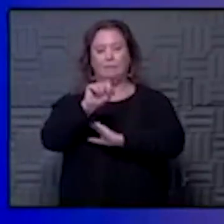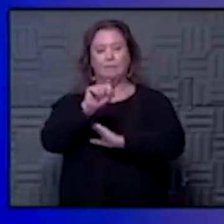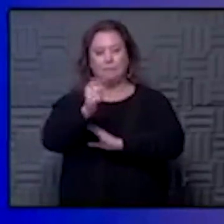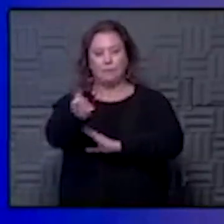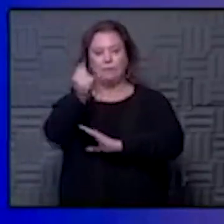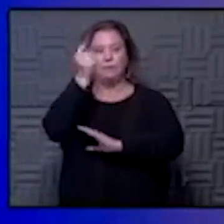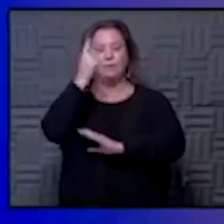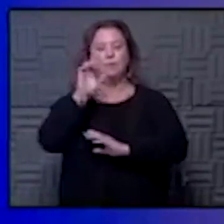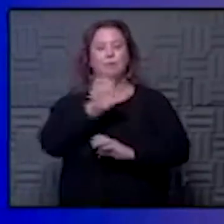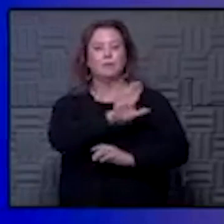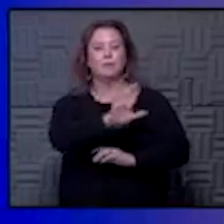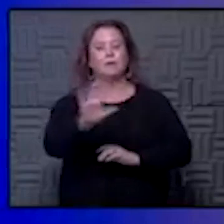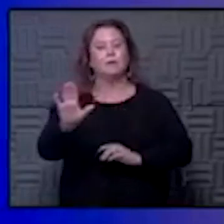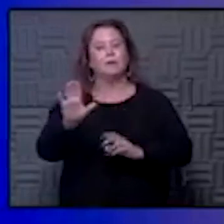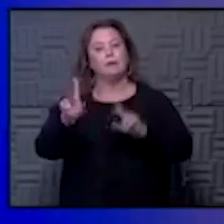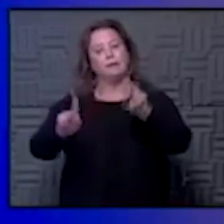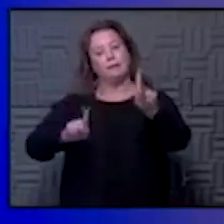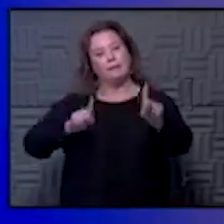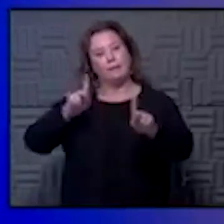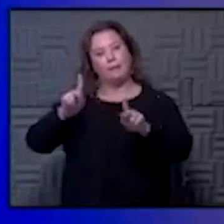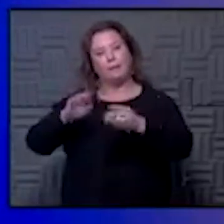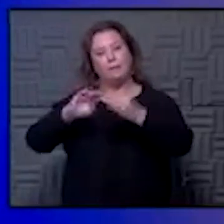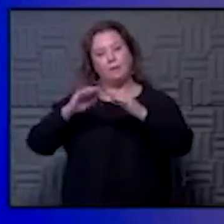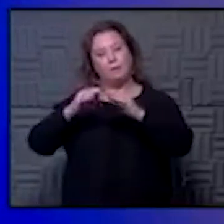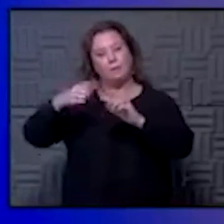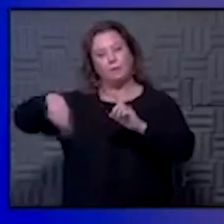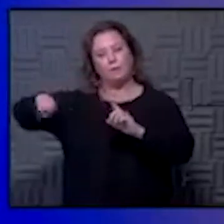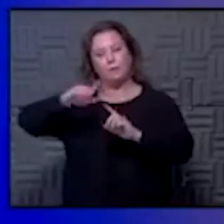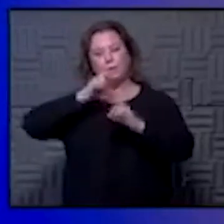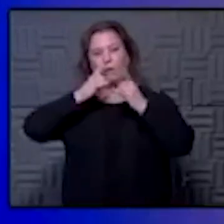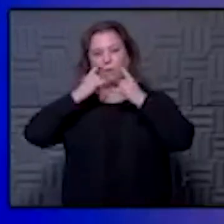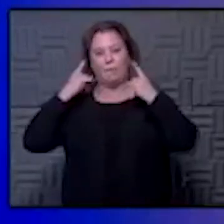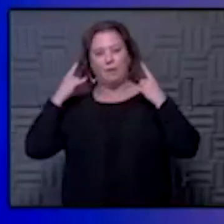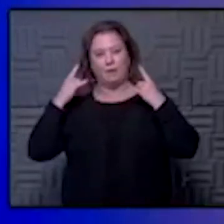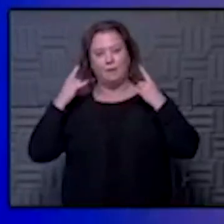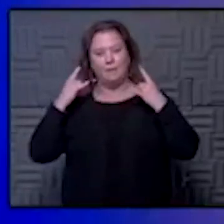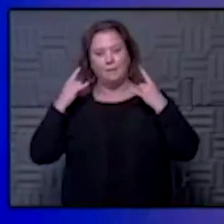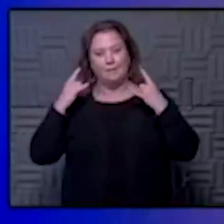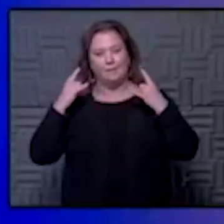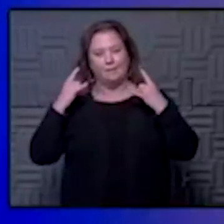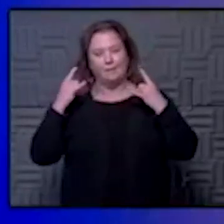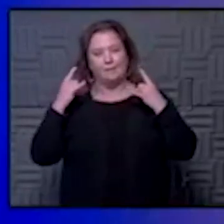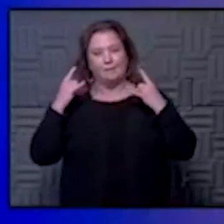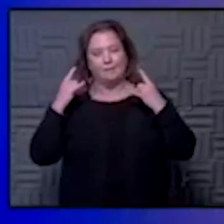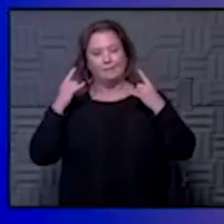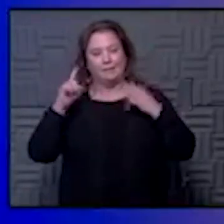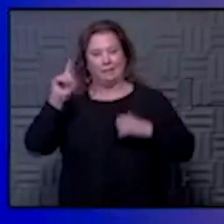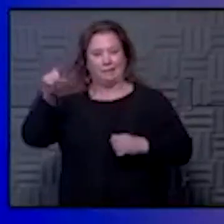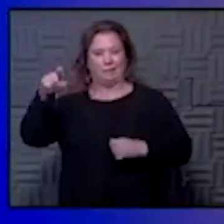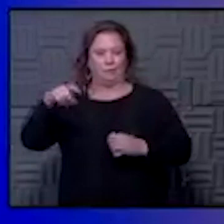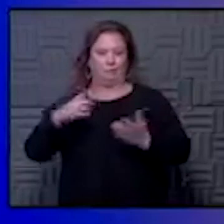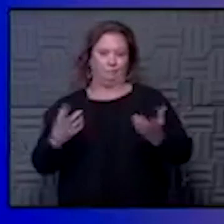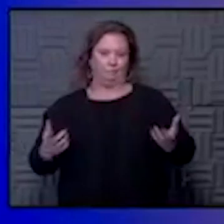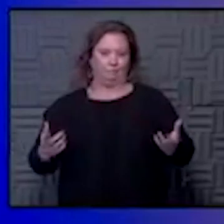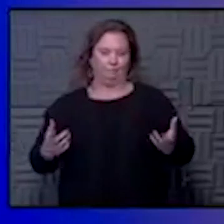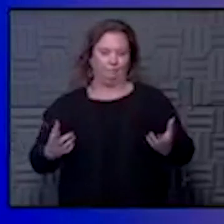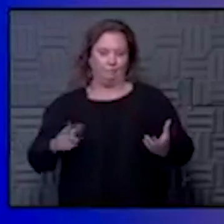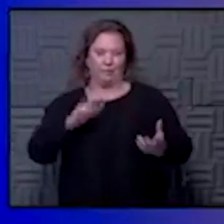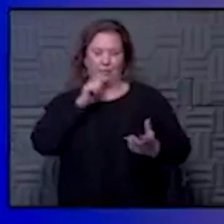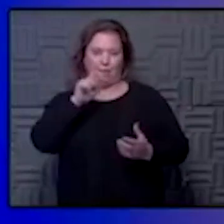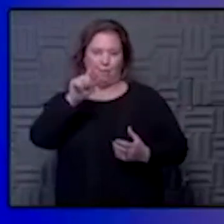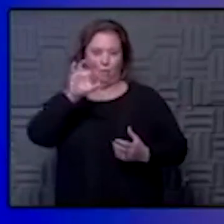understand that the people, those populations weren't wearing masks as they should have, and they